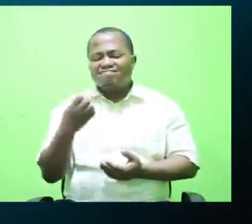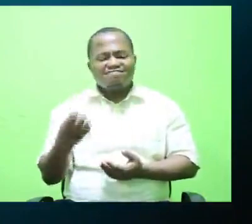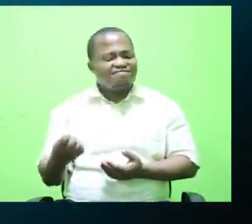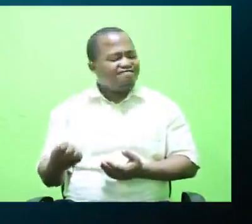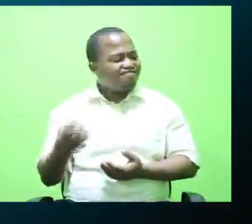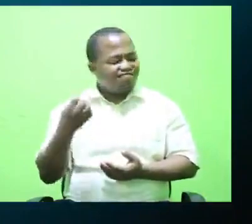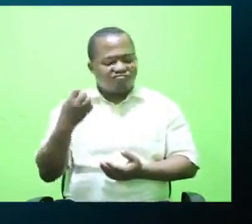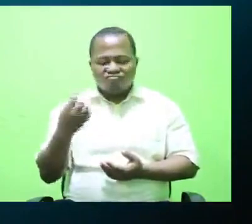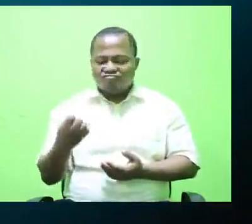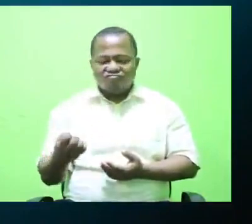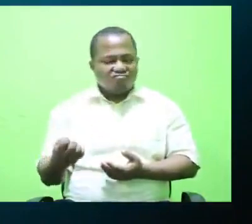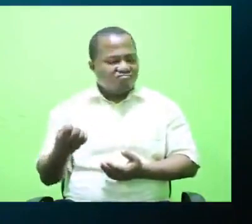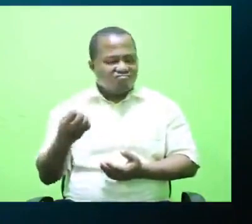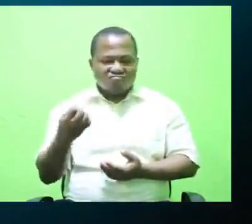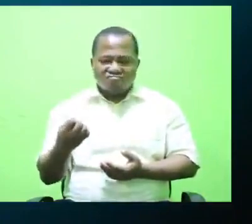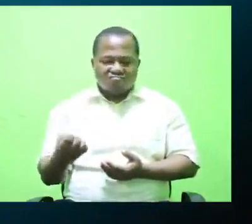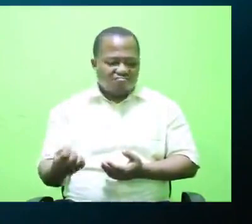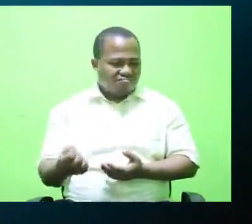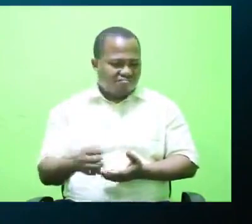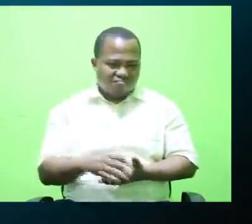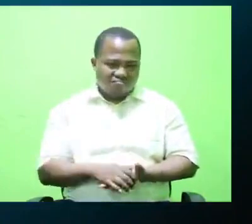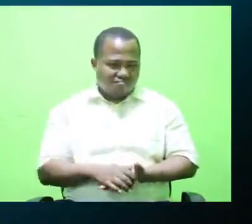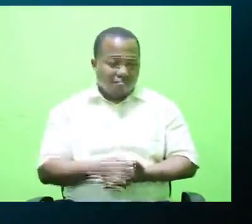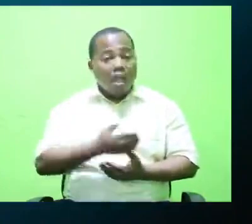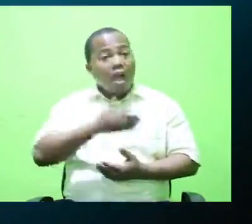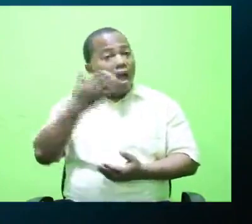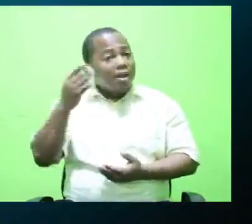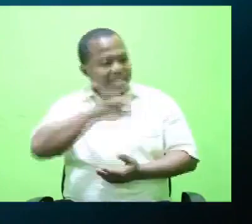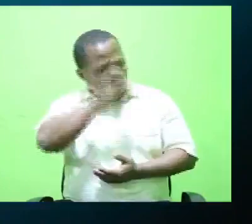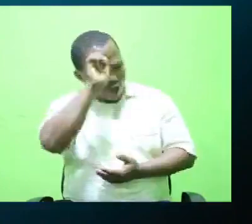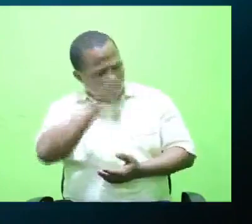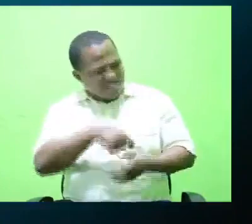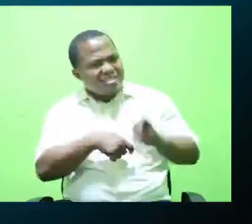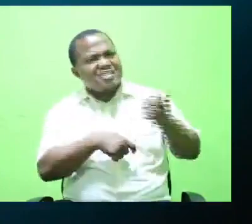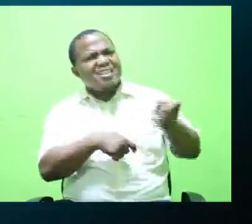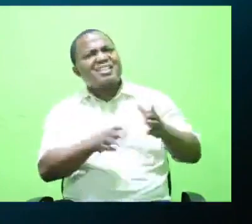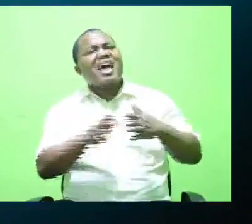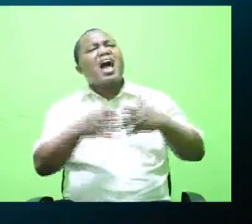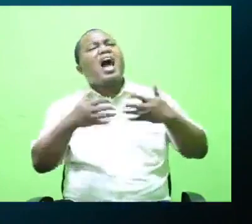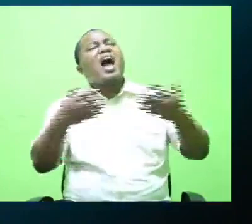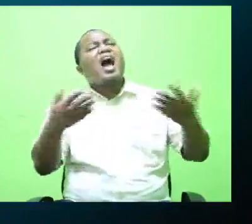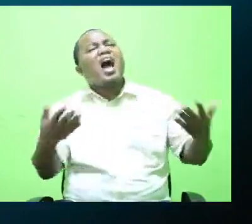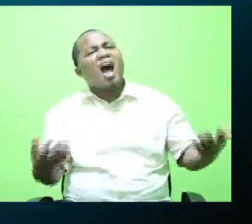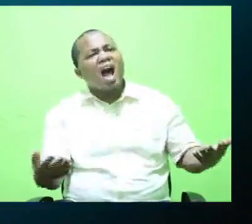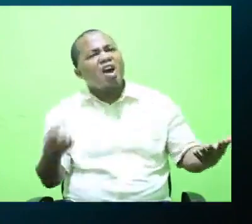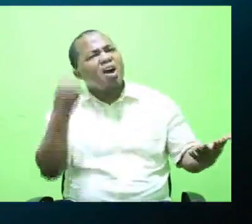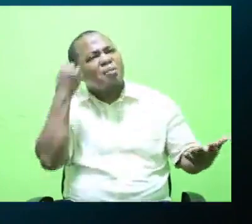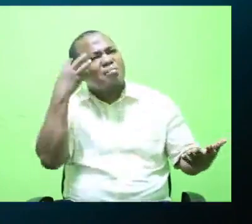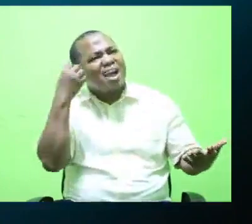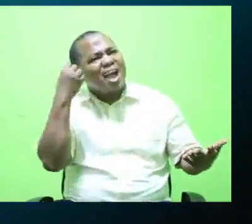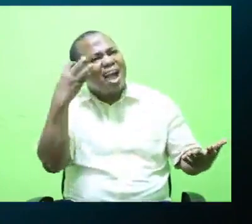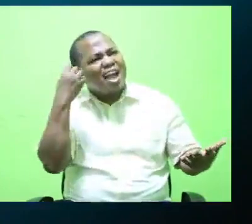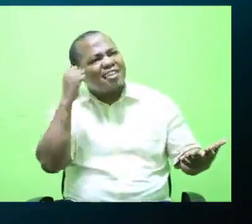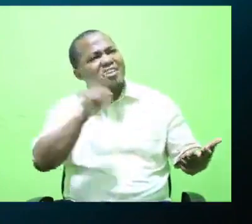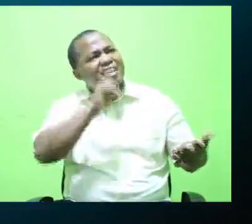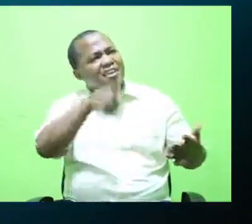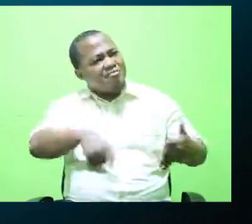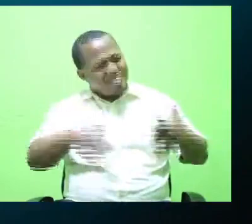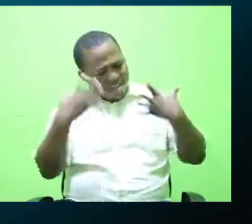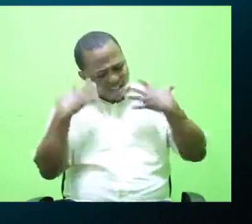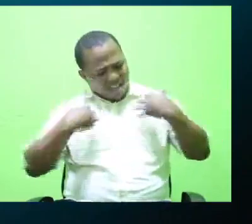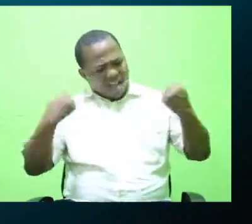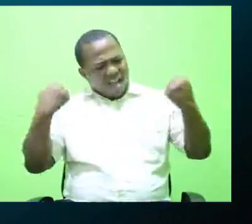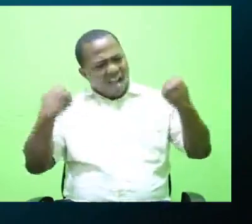bad. Another question is that, my dears. How can the patient be